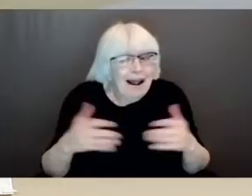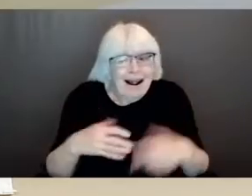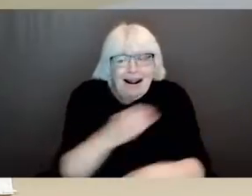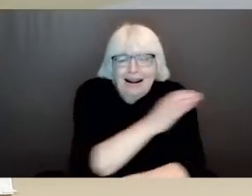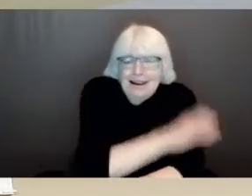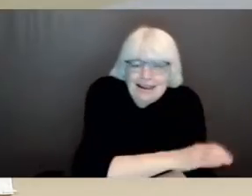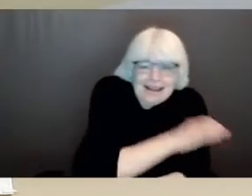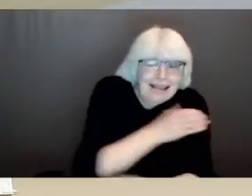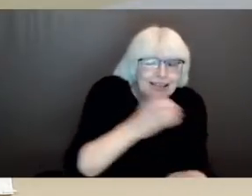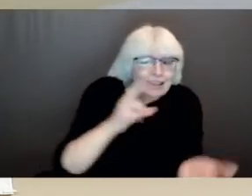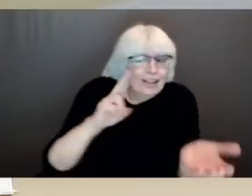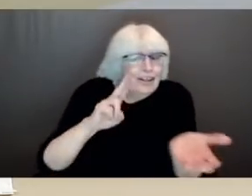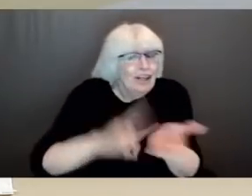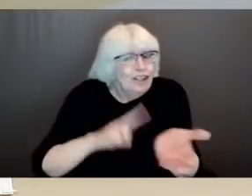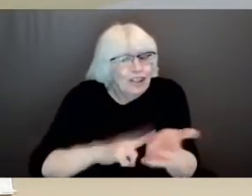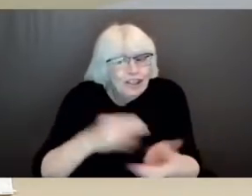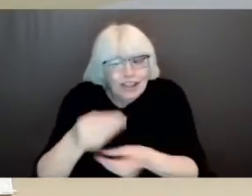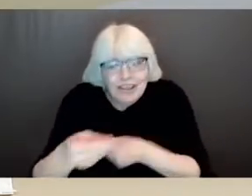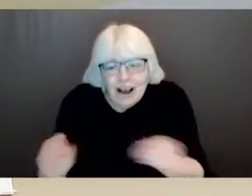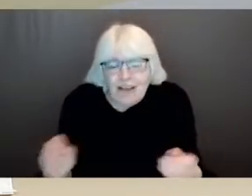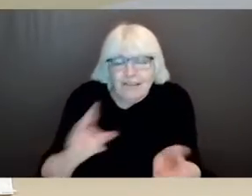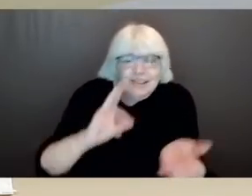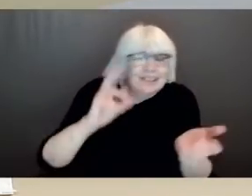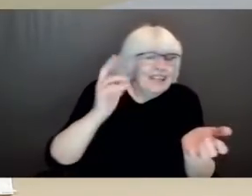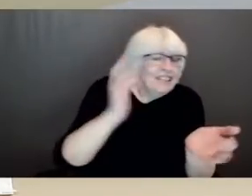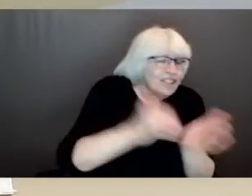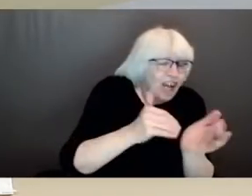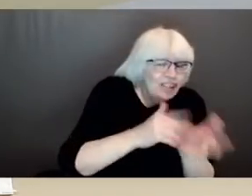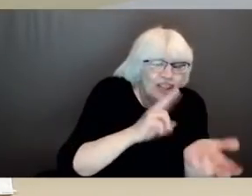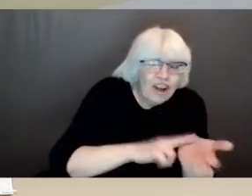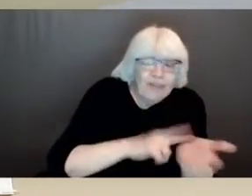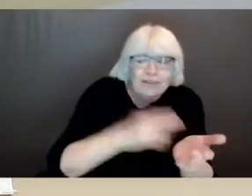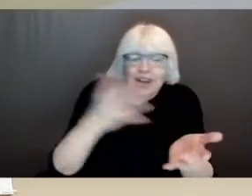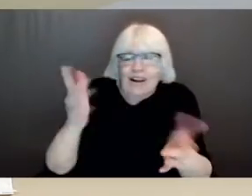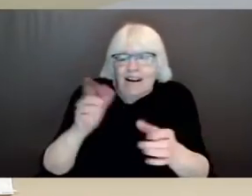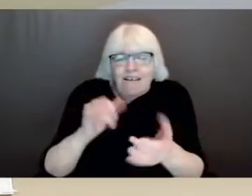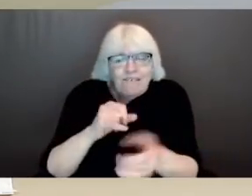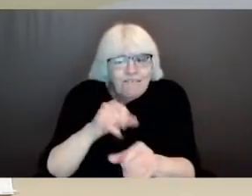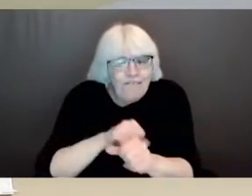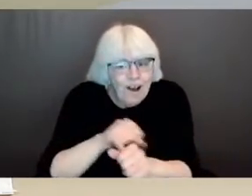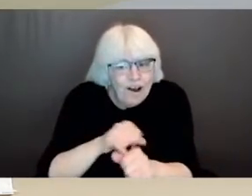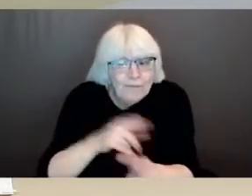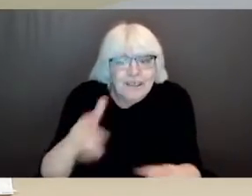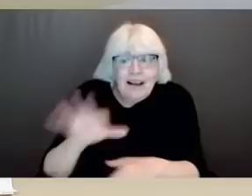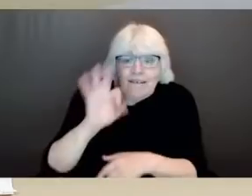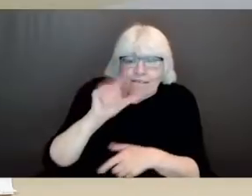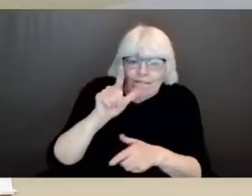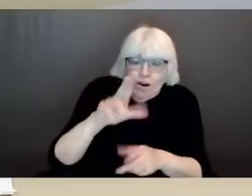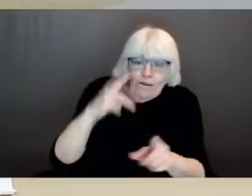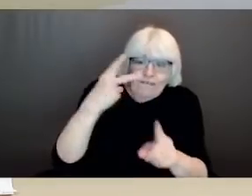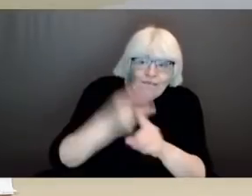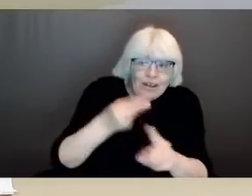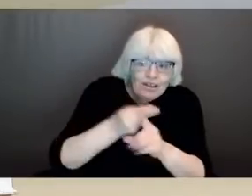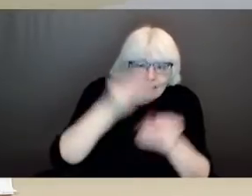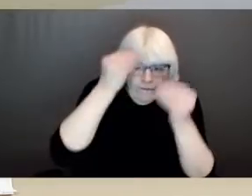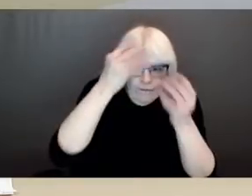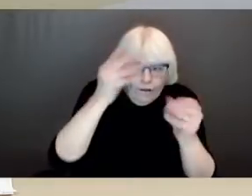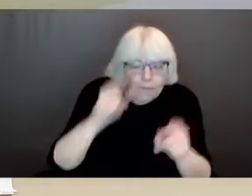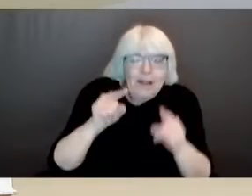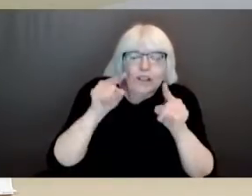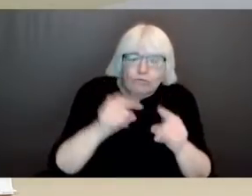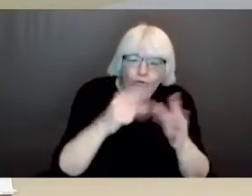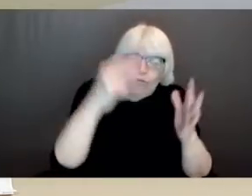practitioner offices, and pharmacies. And you can visit the flu vaccine website for details on how to make an appointment to get your flu